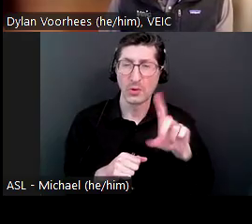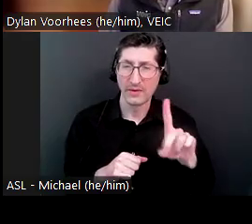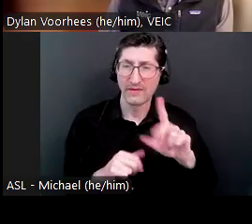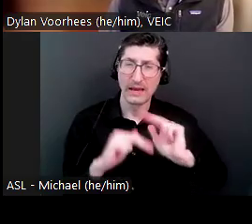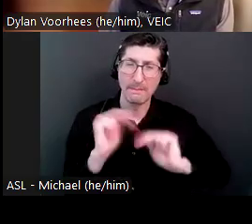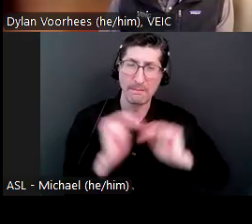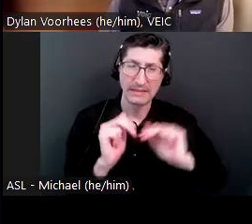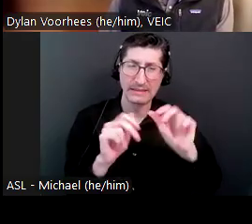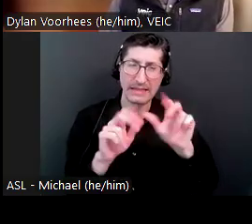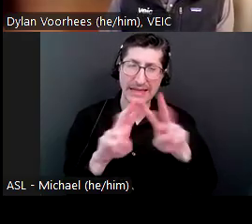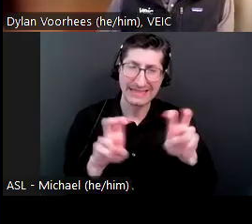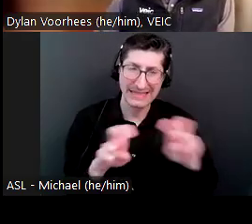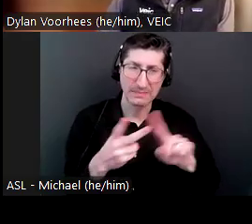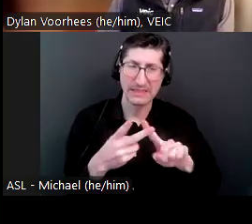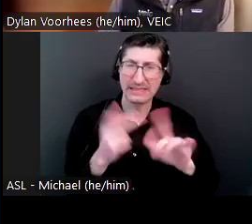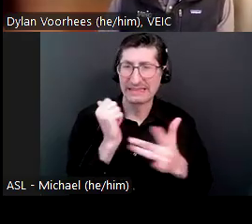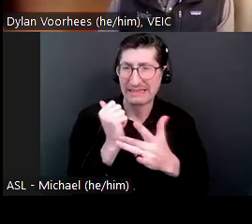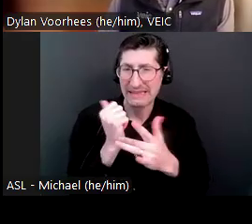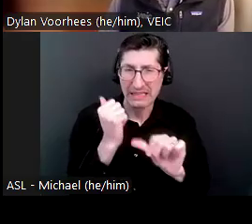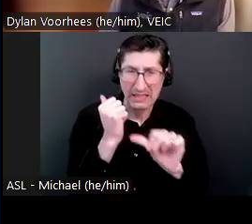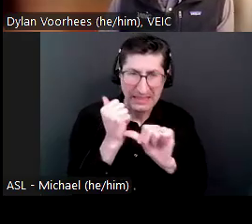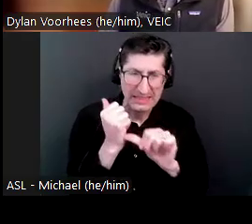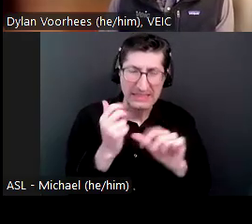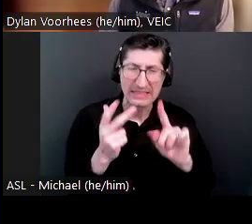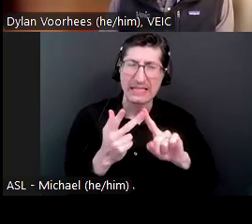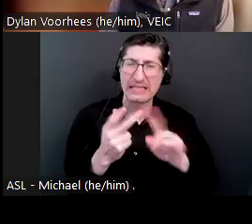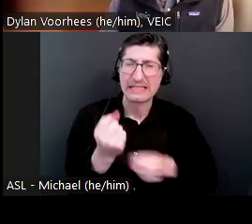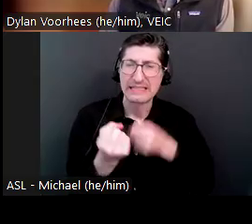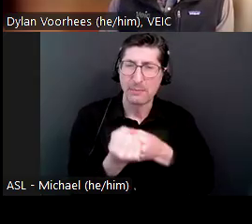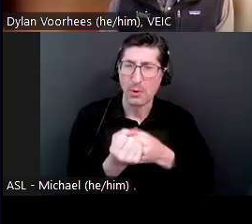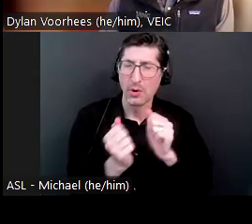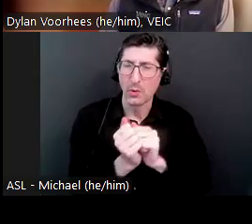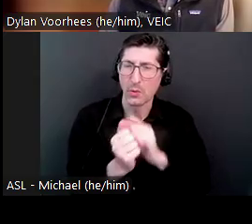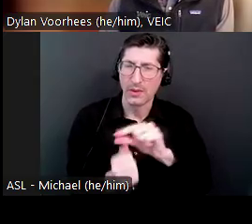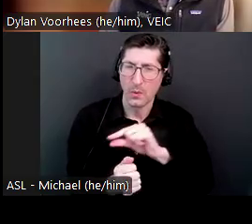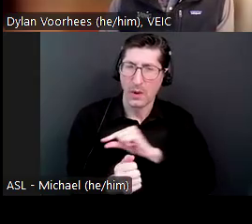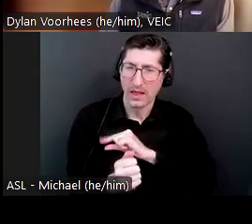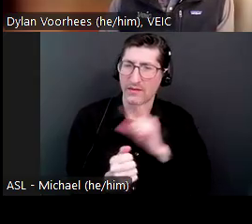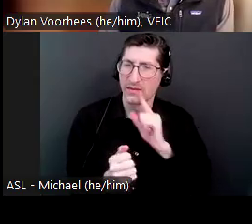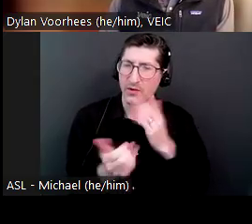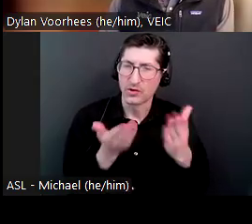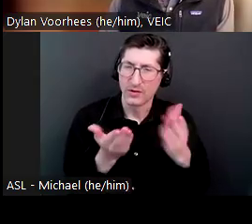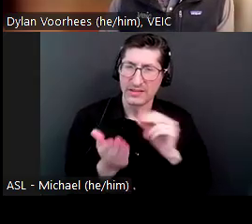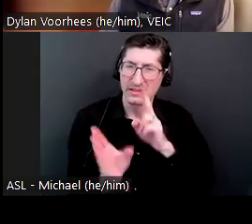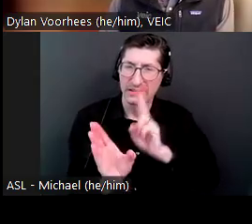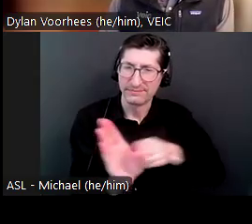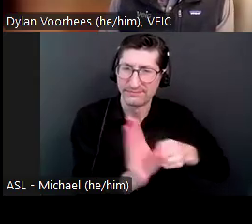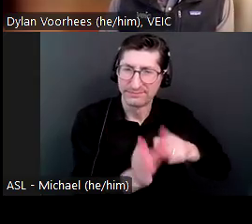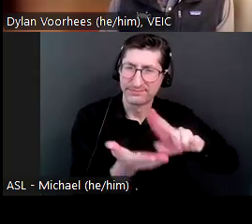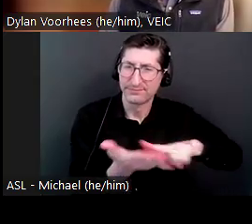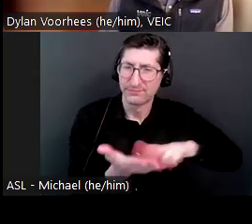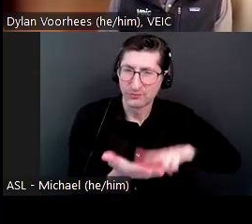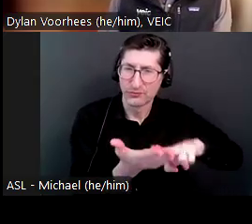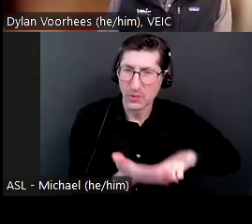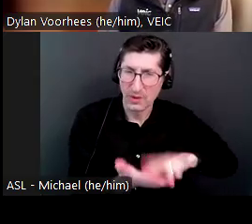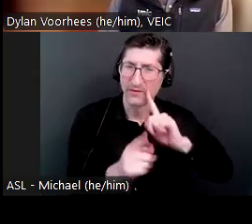consolidated technical assistance, support with eligibility and enrollment for different offerings. It